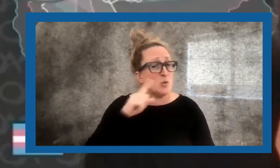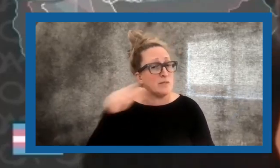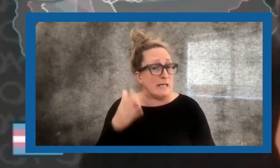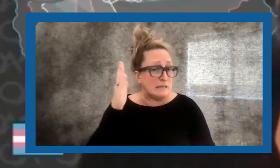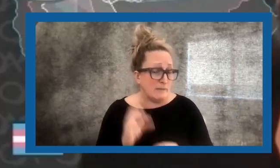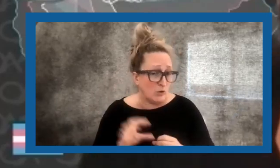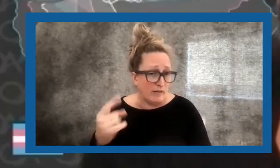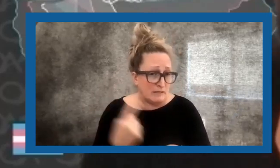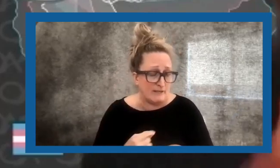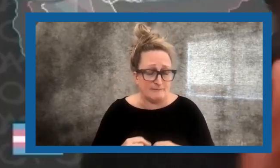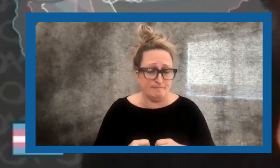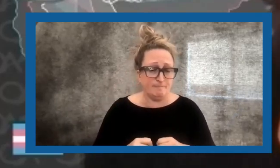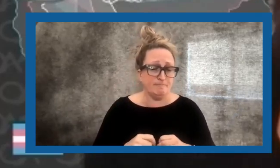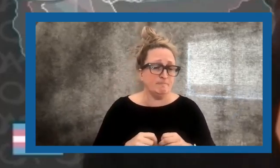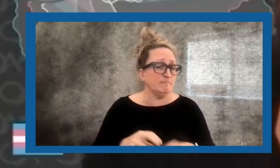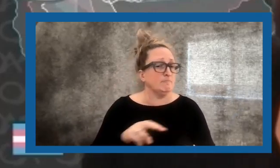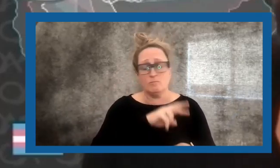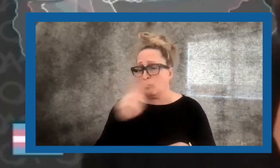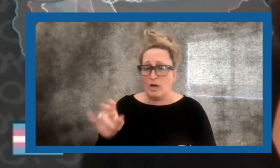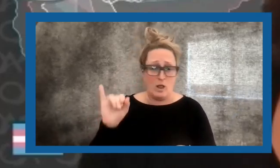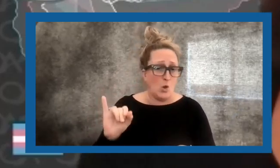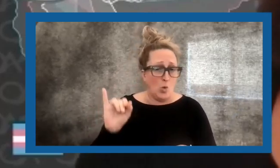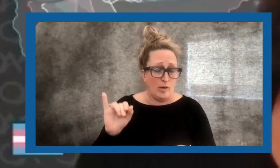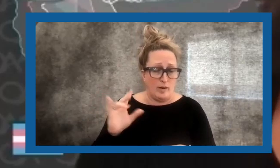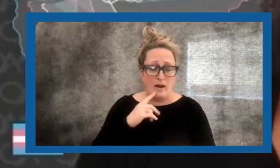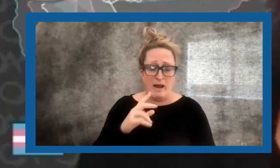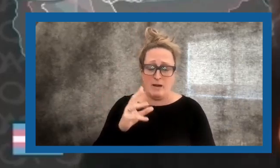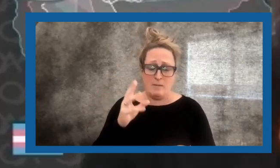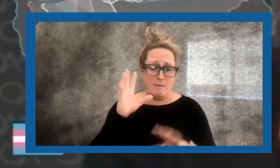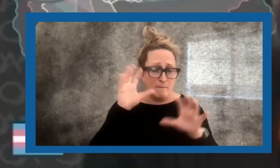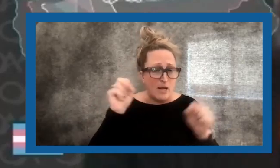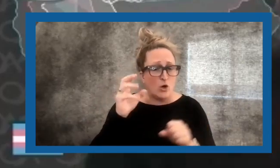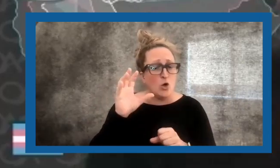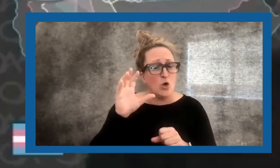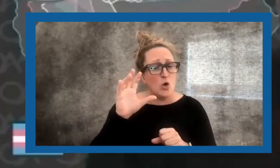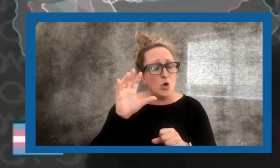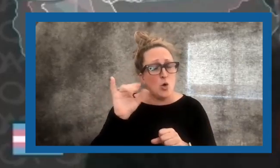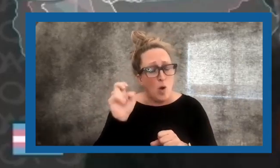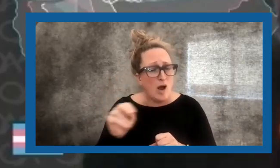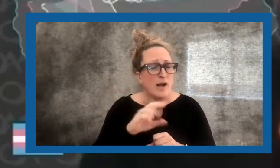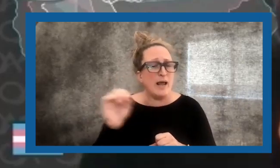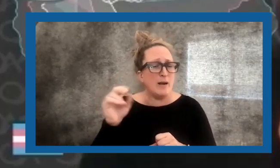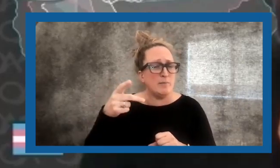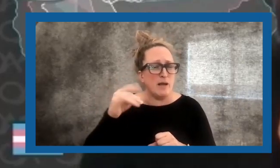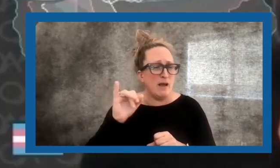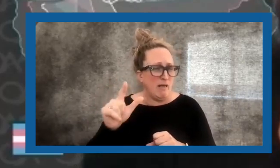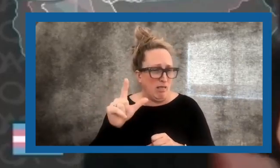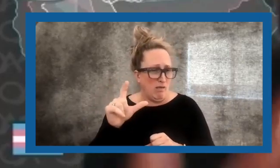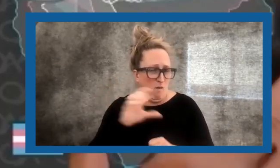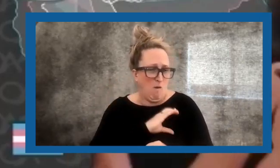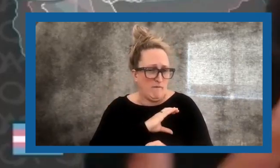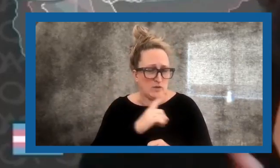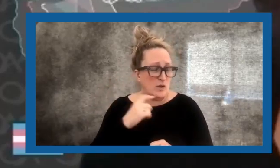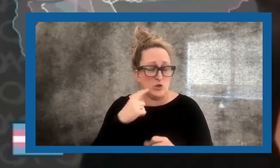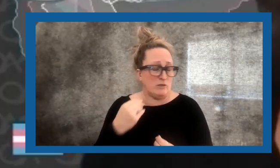speaker. And she looked over at Oakland Police Department. I had Mayor Kwan and I had our PIO officer, and